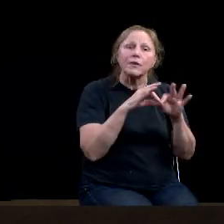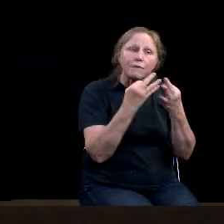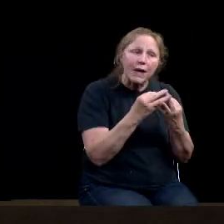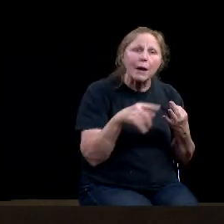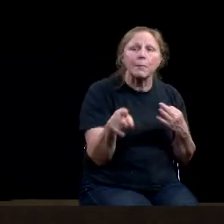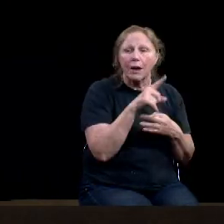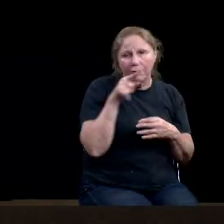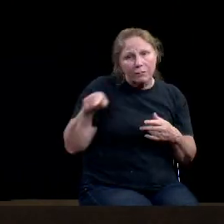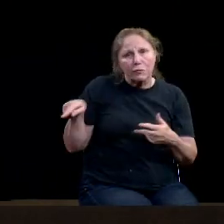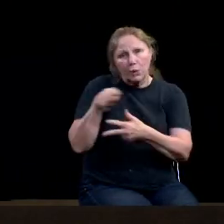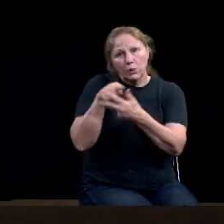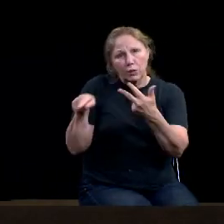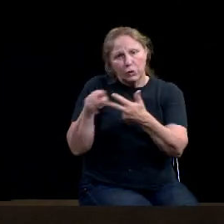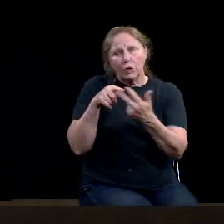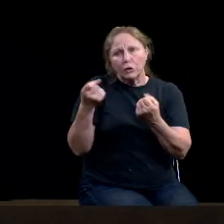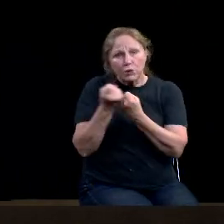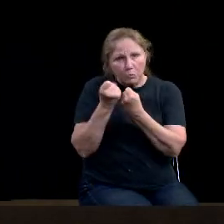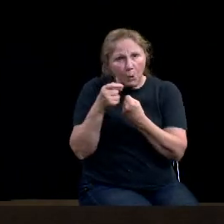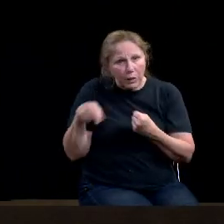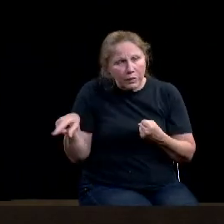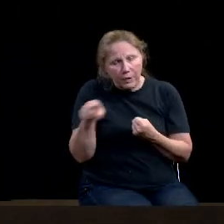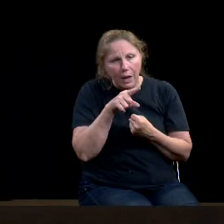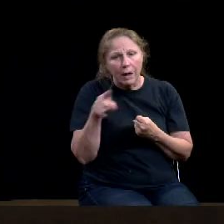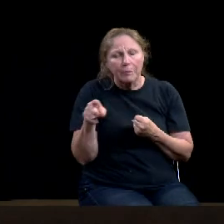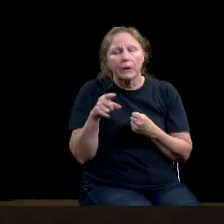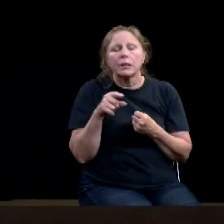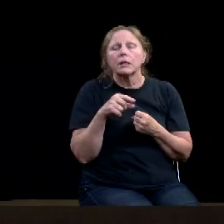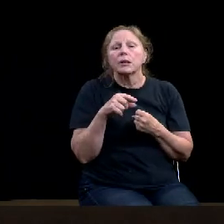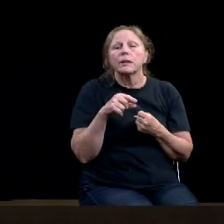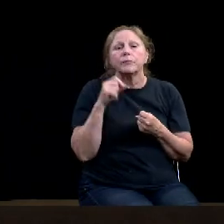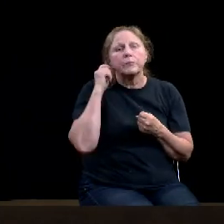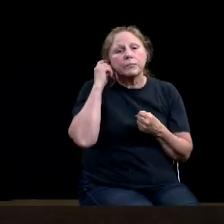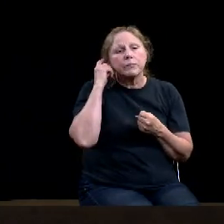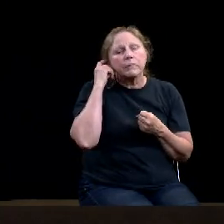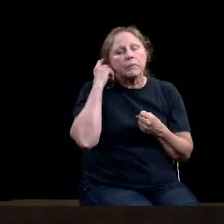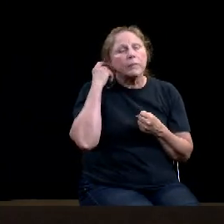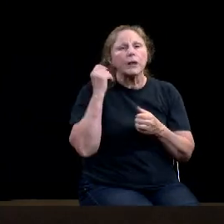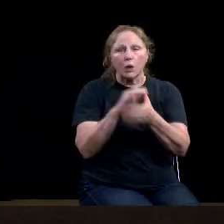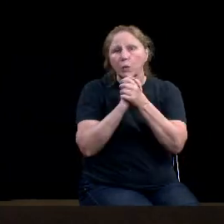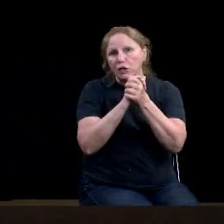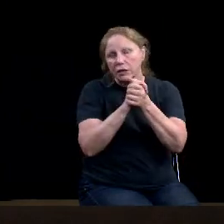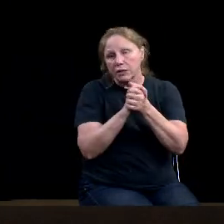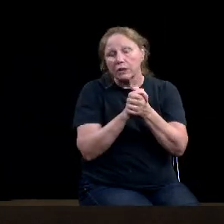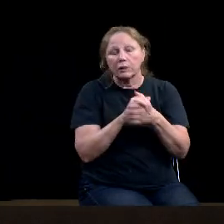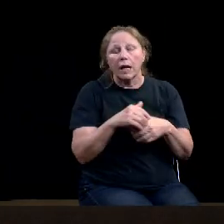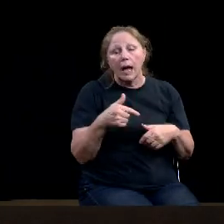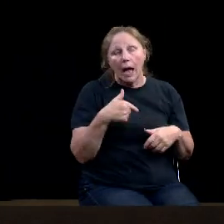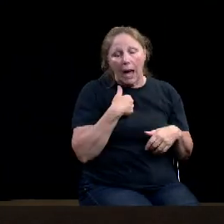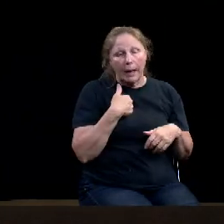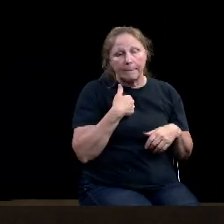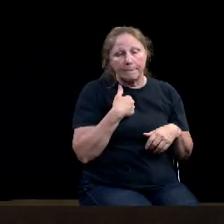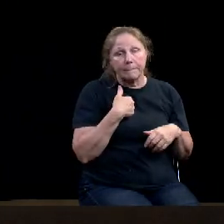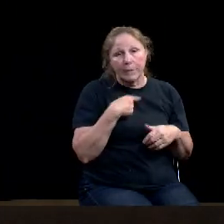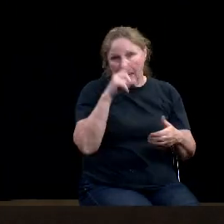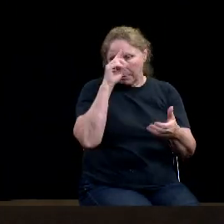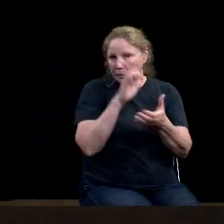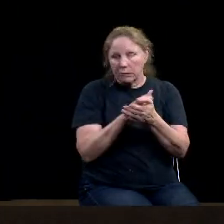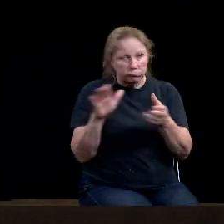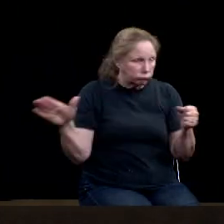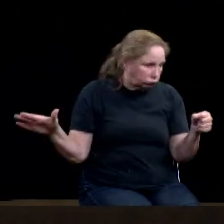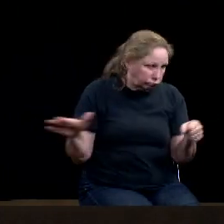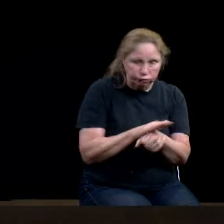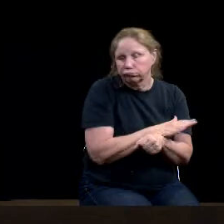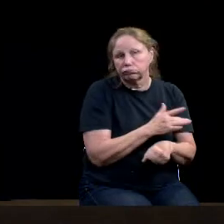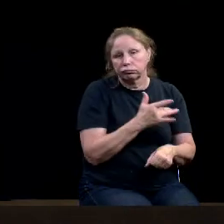I believe with all of my heart that this is for such a time as this moment, and that this is a team that is assembled, bringing different